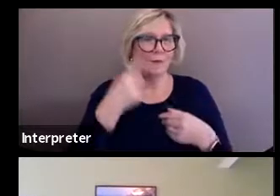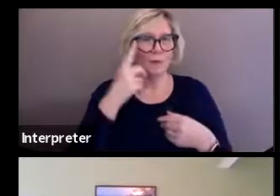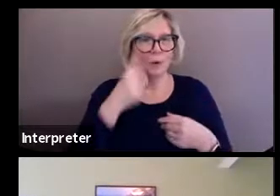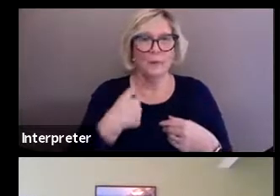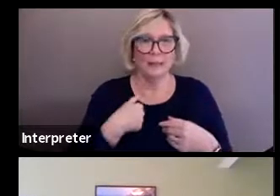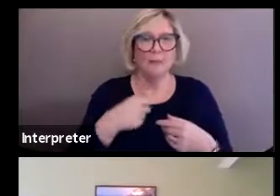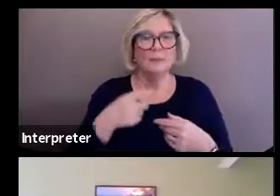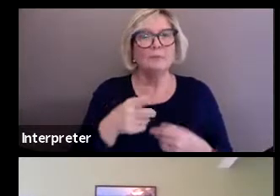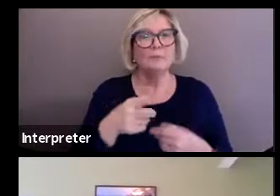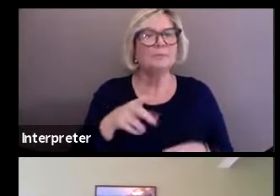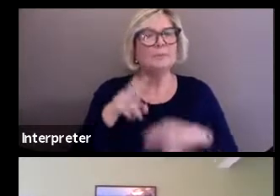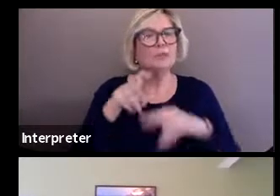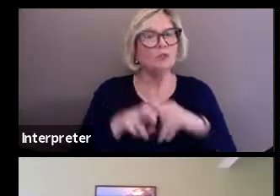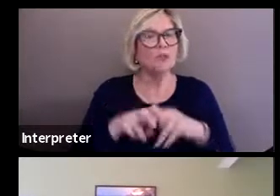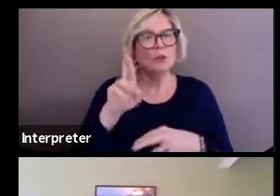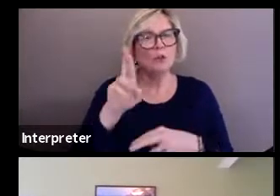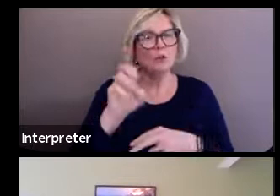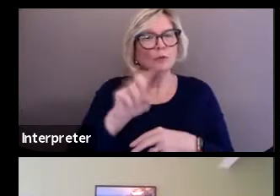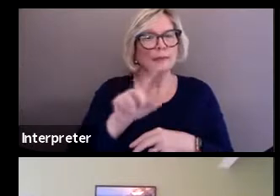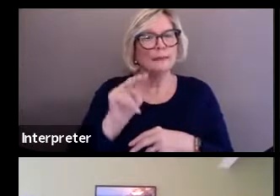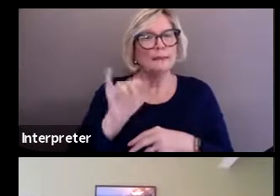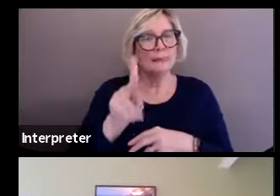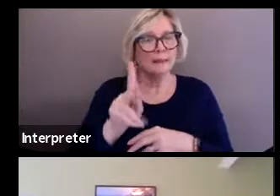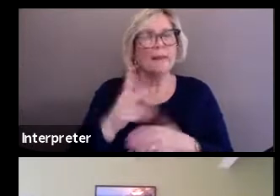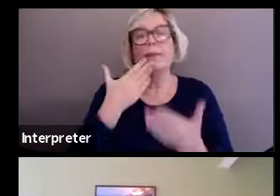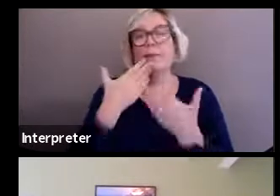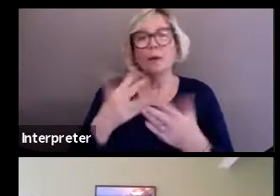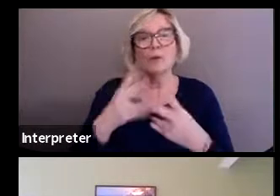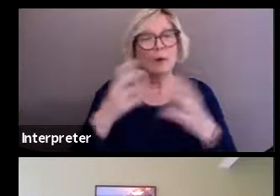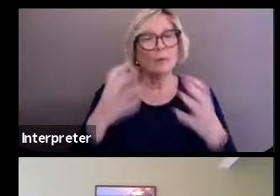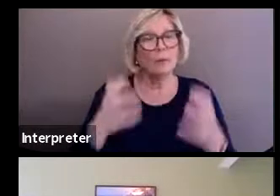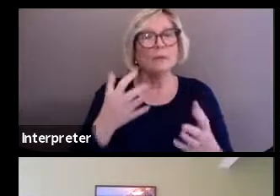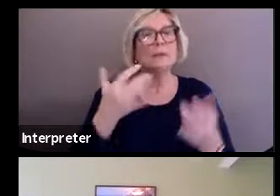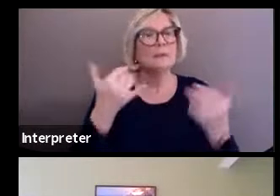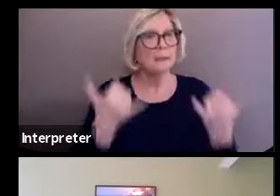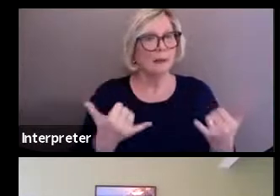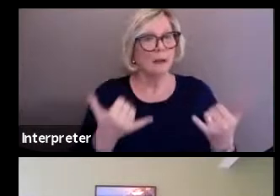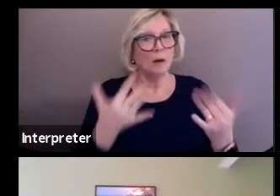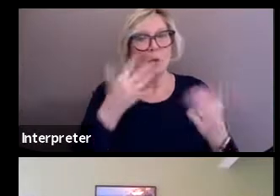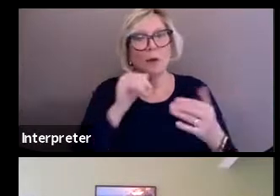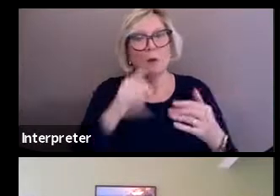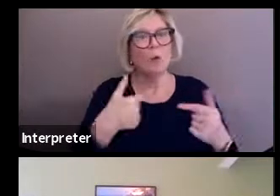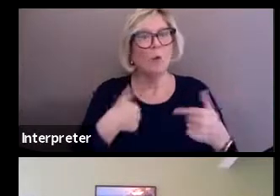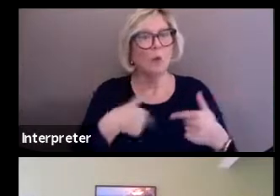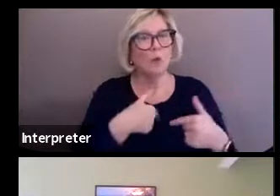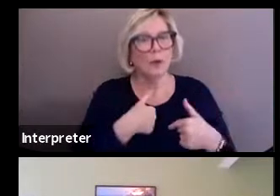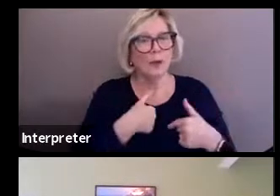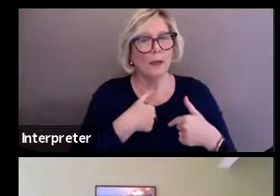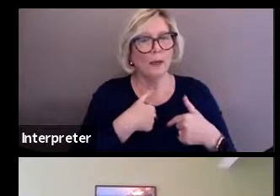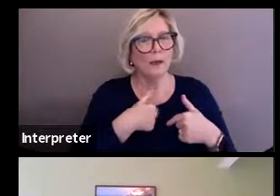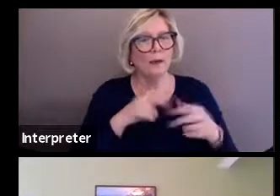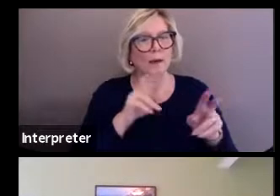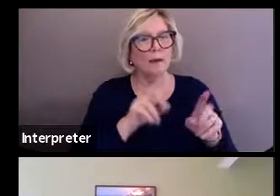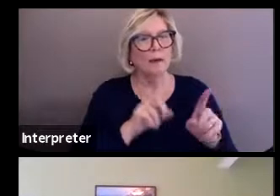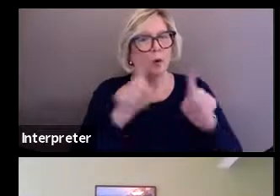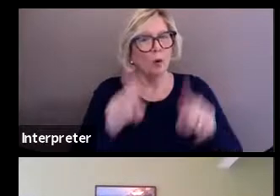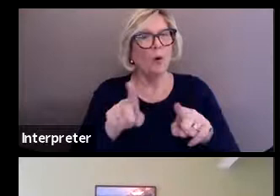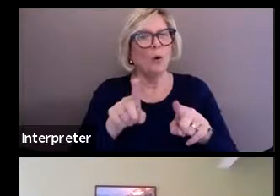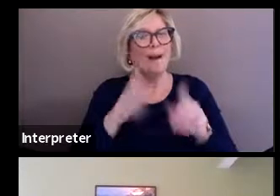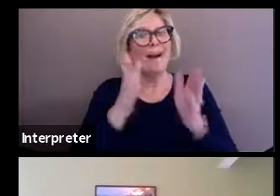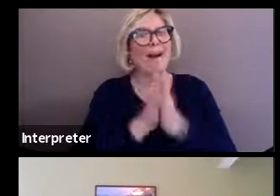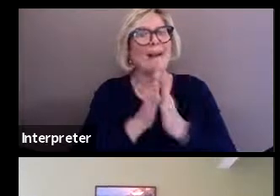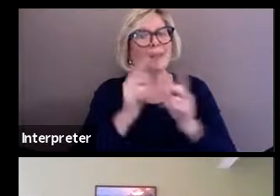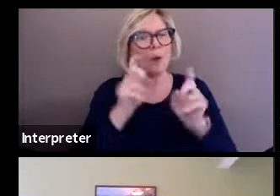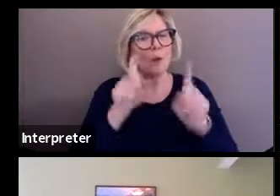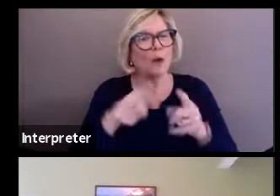Thank you very much. So with that, why don't we go ahead and jump right back to the question that was asked about the positions.